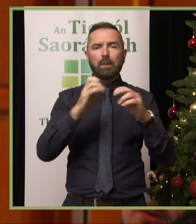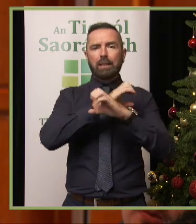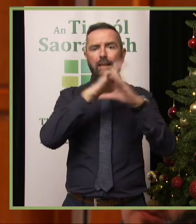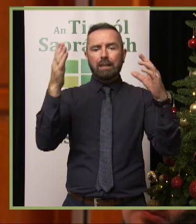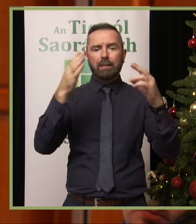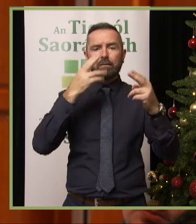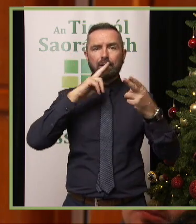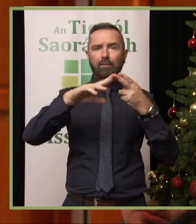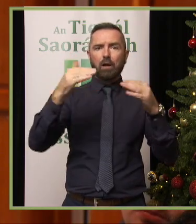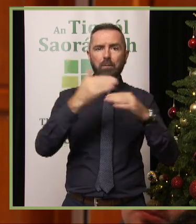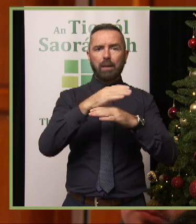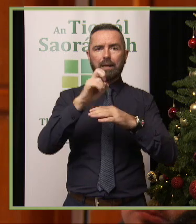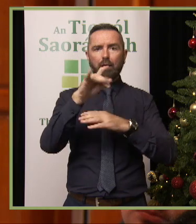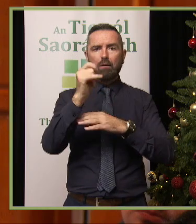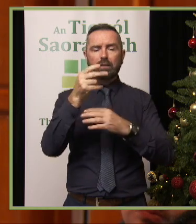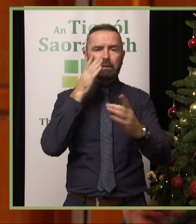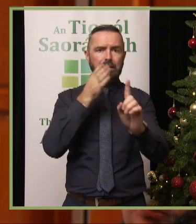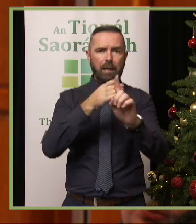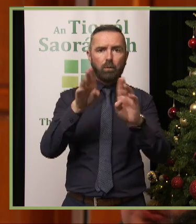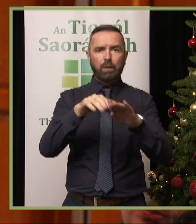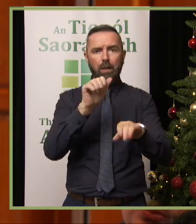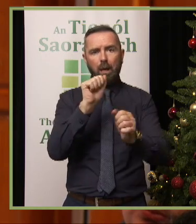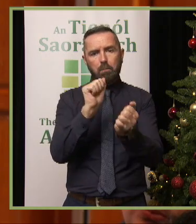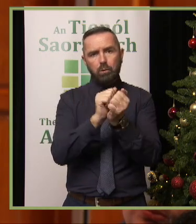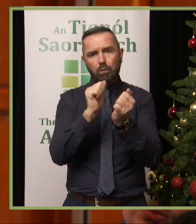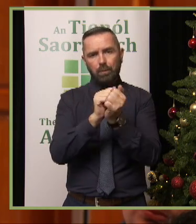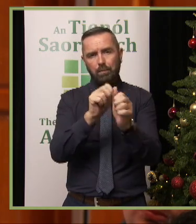ecological targets with appropriate monitoring.